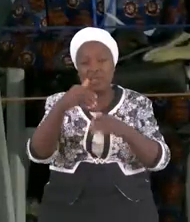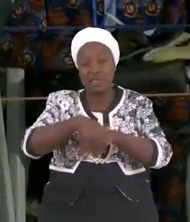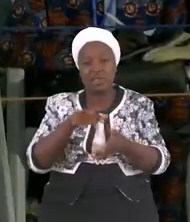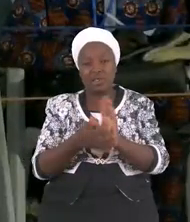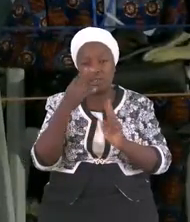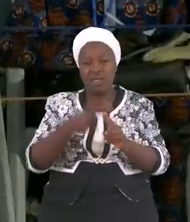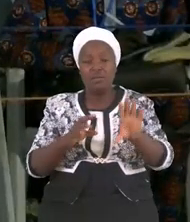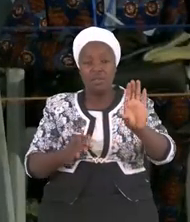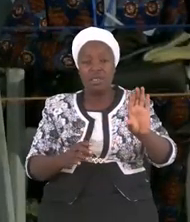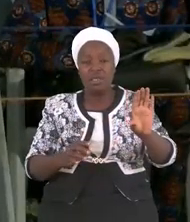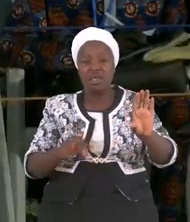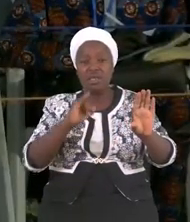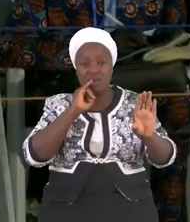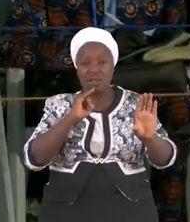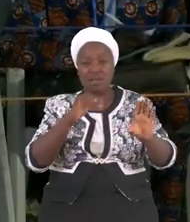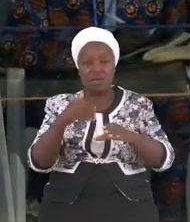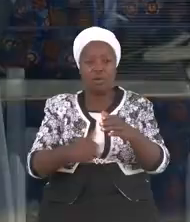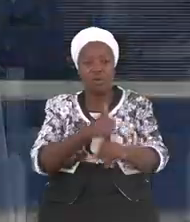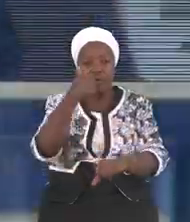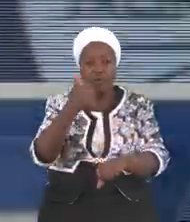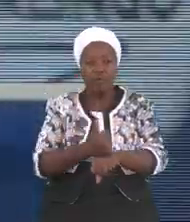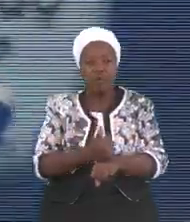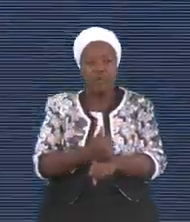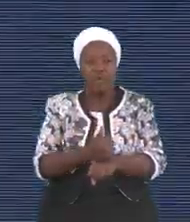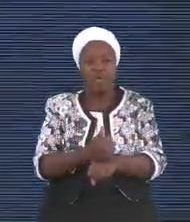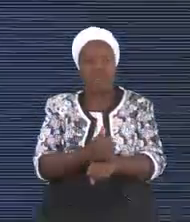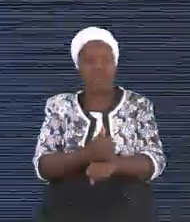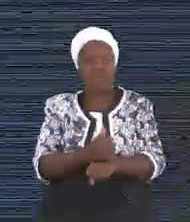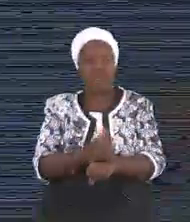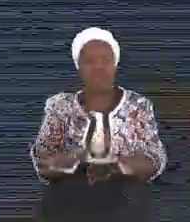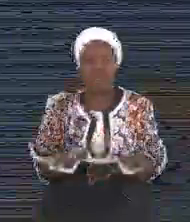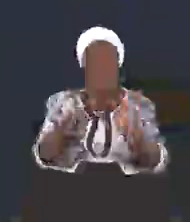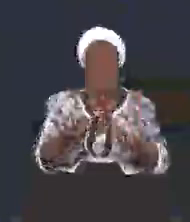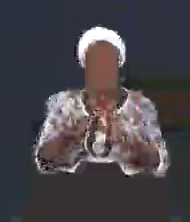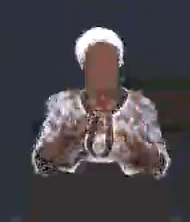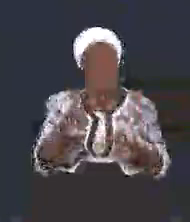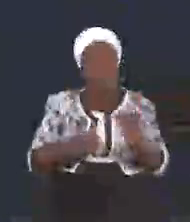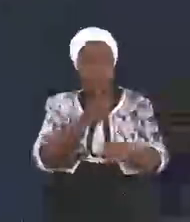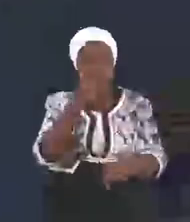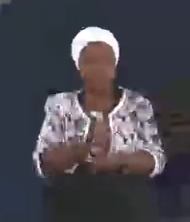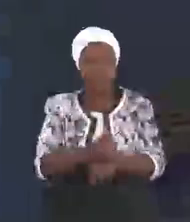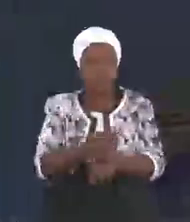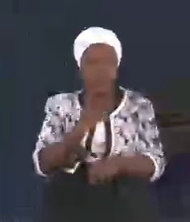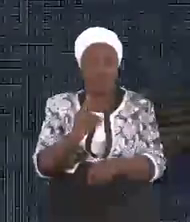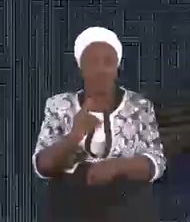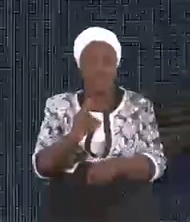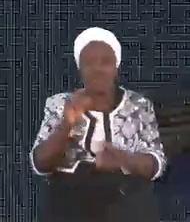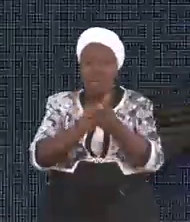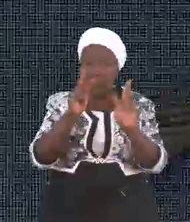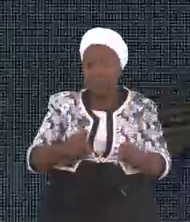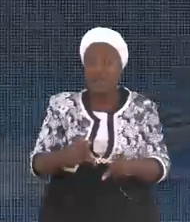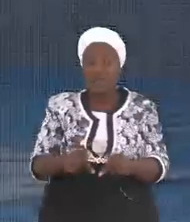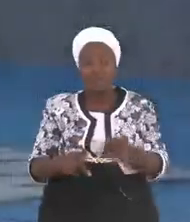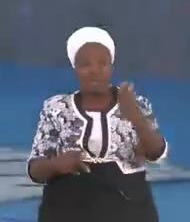See, confirmed cures countless. Confirmed, the person there, your cure